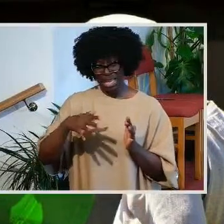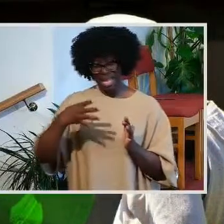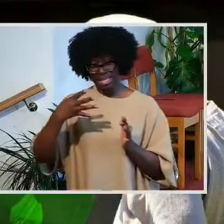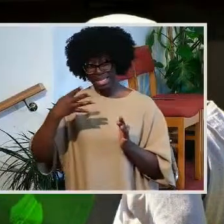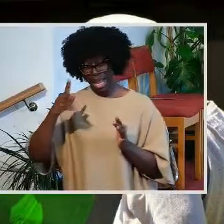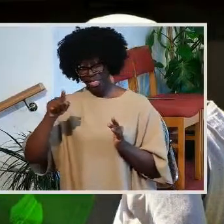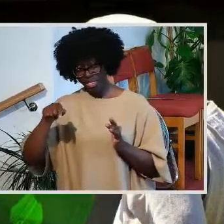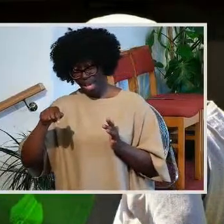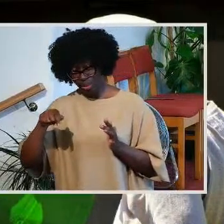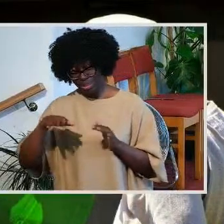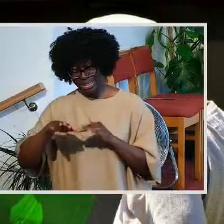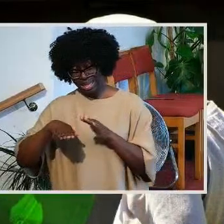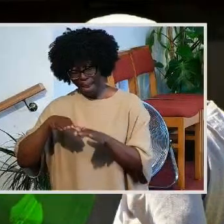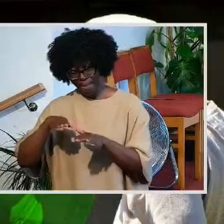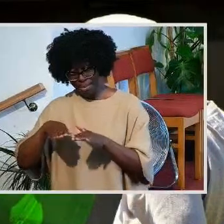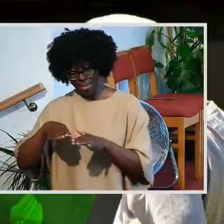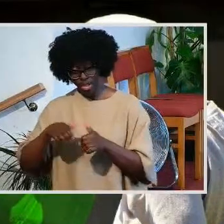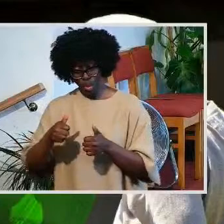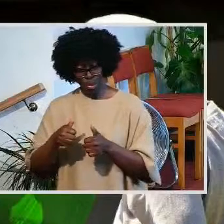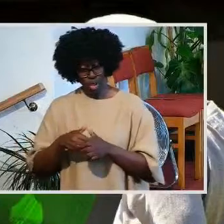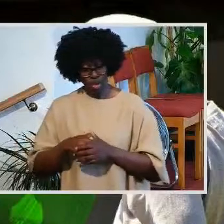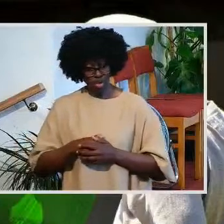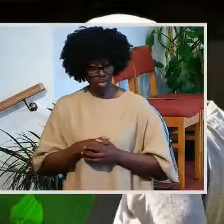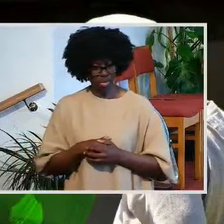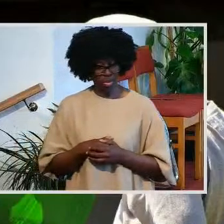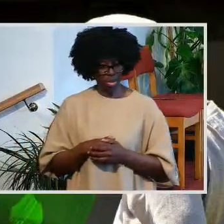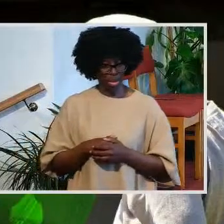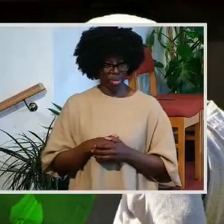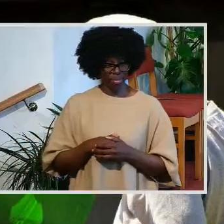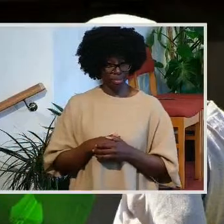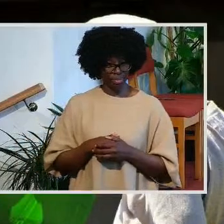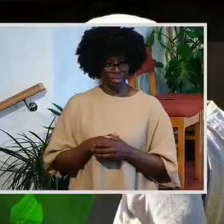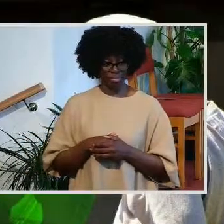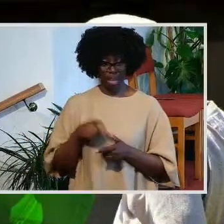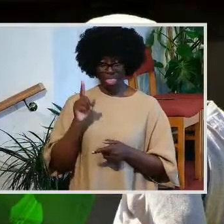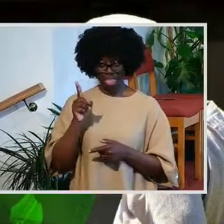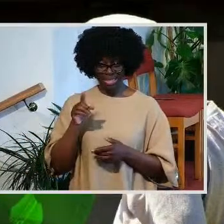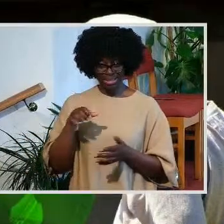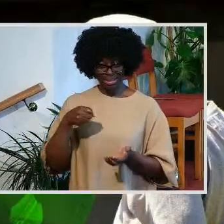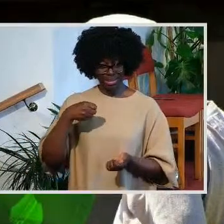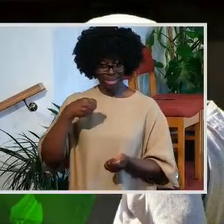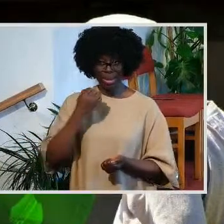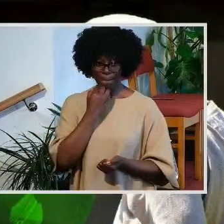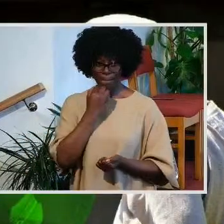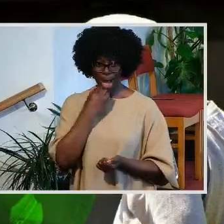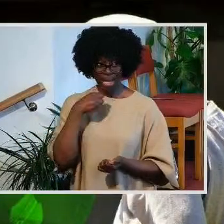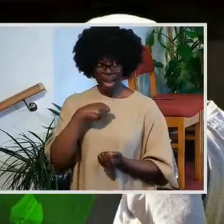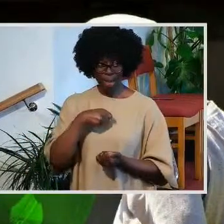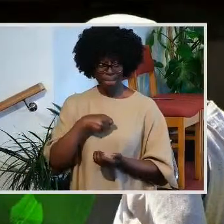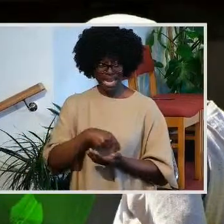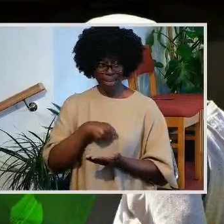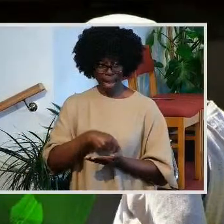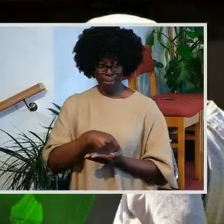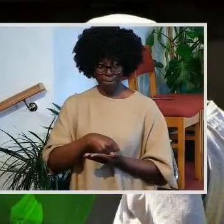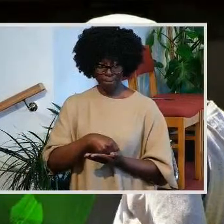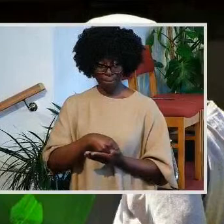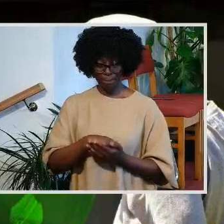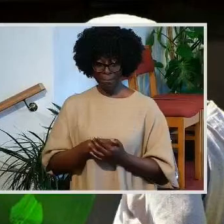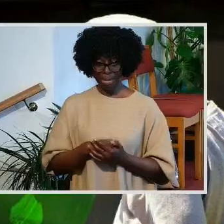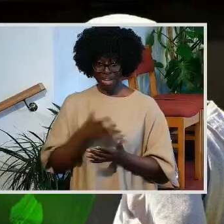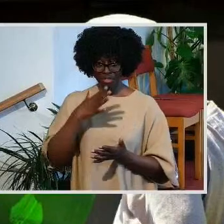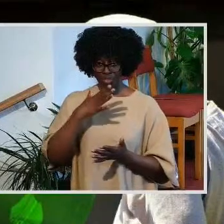steps, and then, so you could make it. But that's just the minimum. So we encourage people to, if you're wanting to